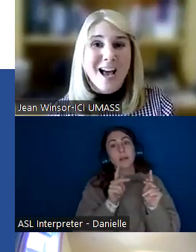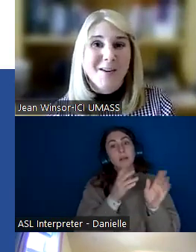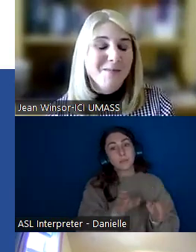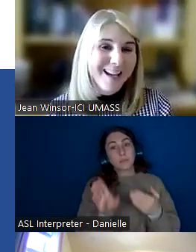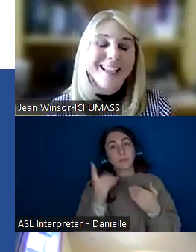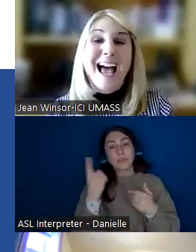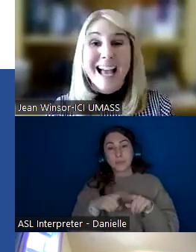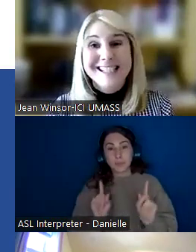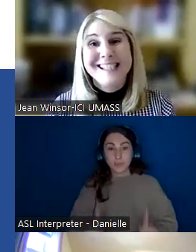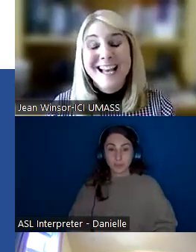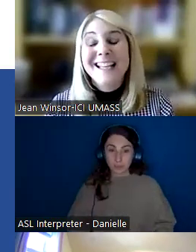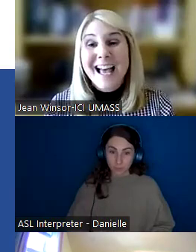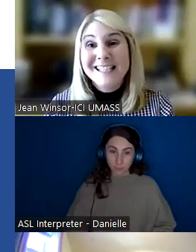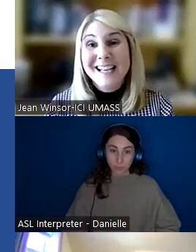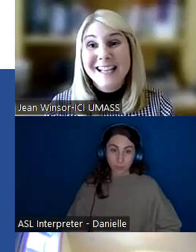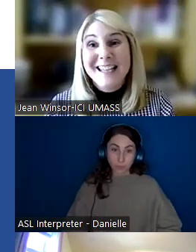that's